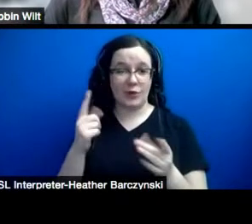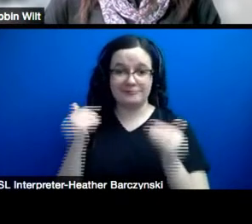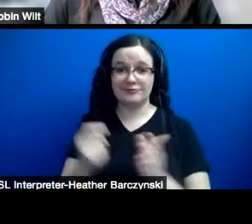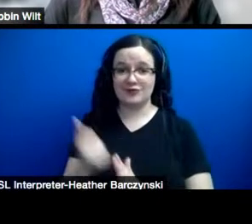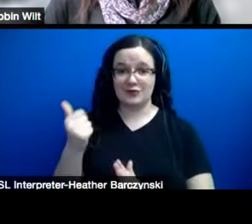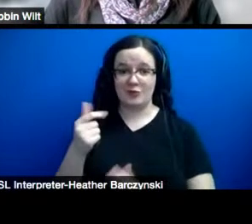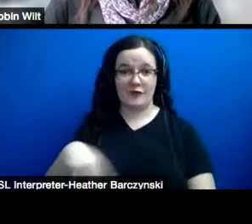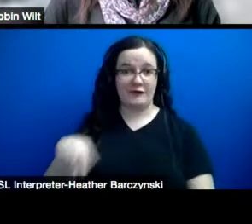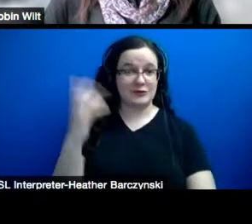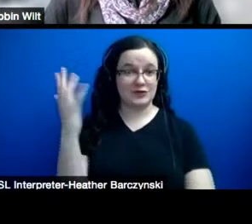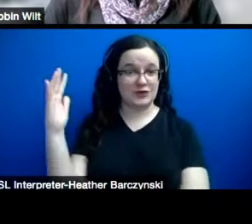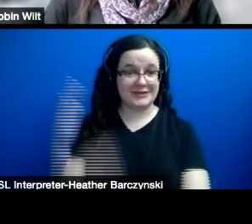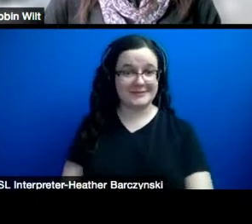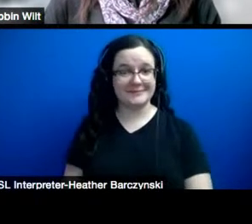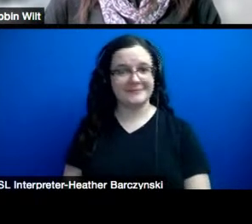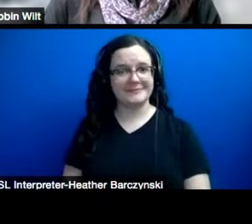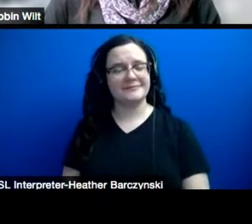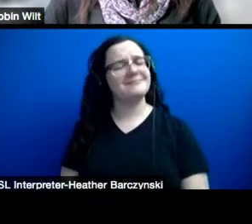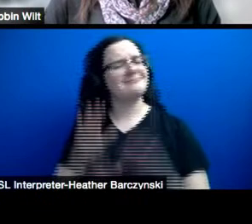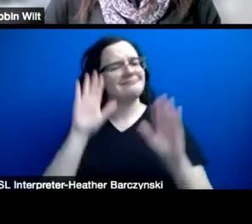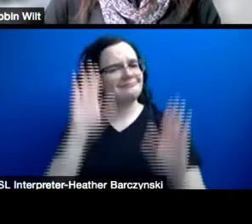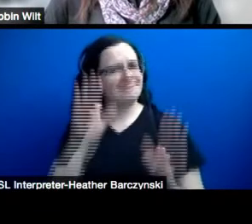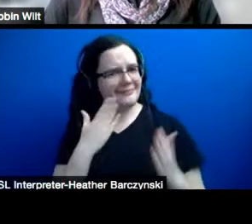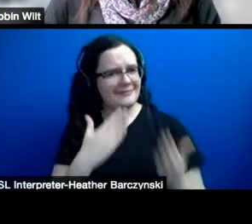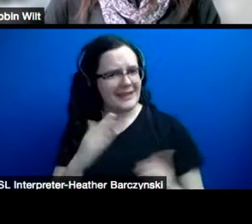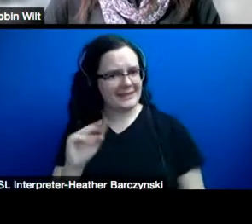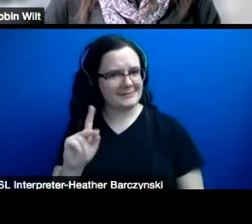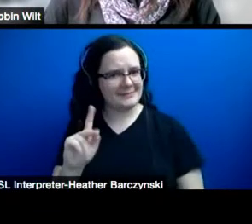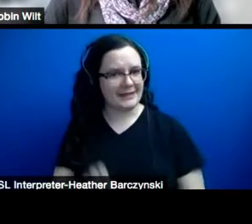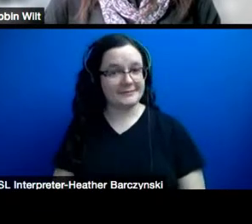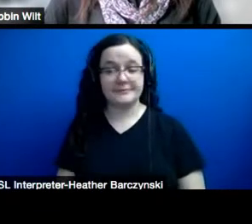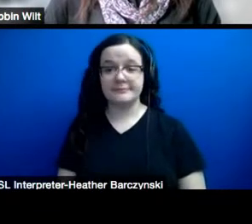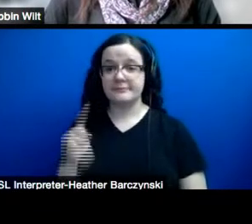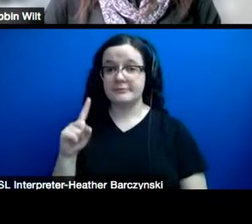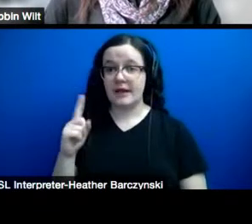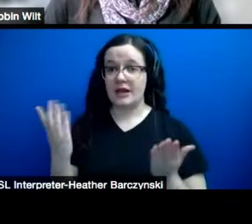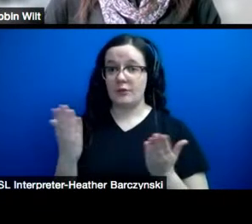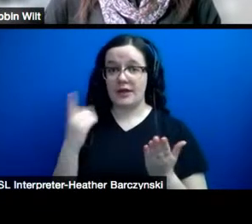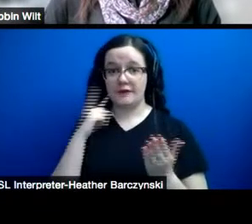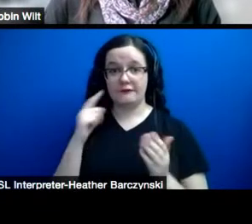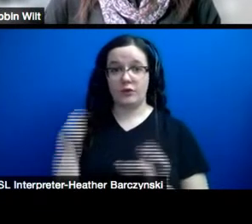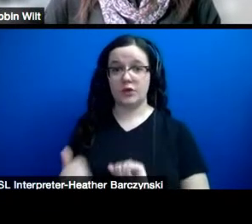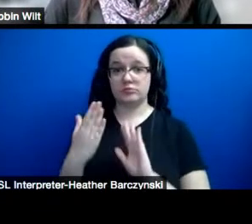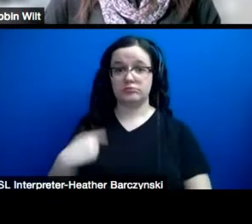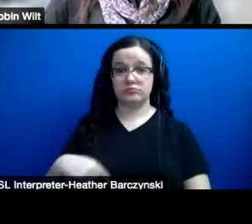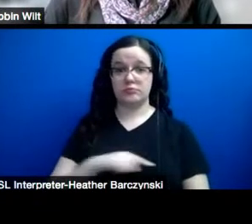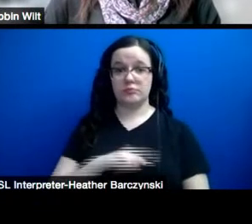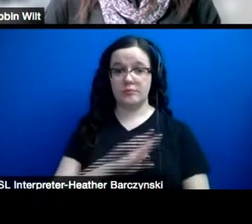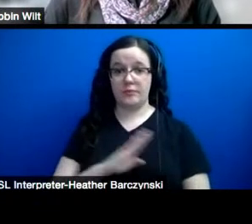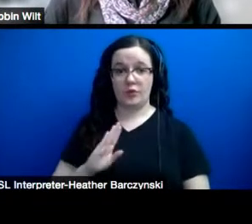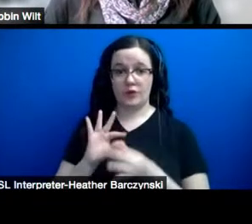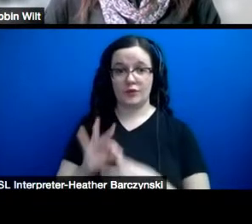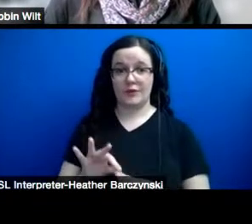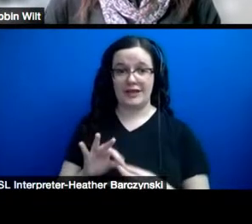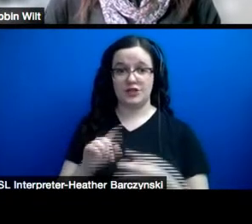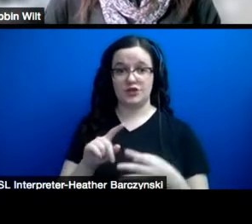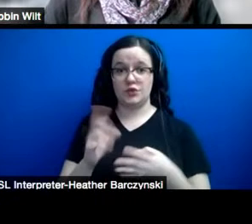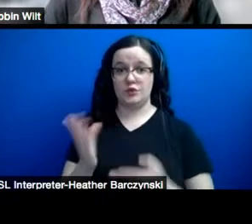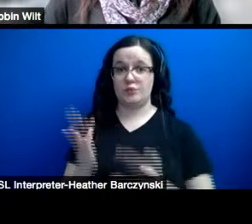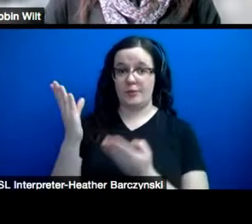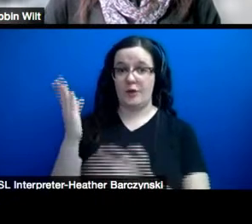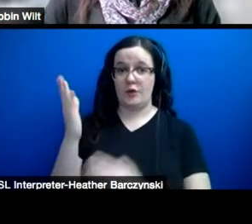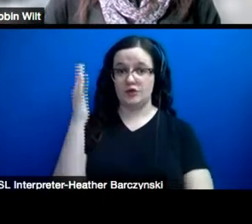Wonderful. Thanks, Mike. Is there anybody here to address the board on these proposed tree